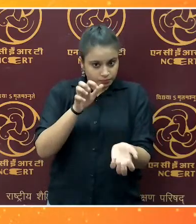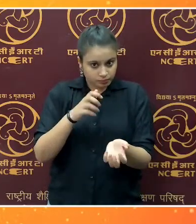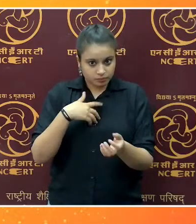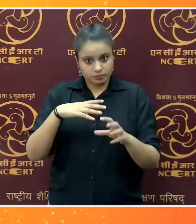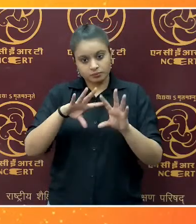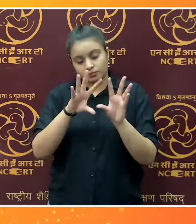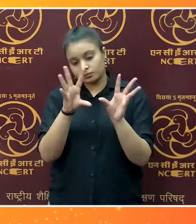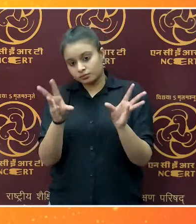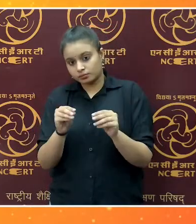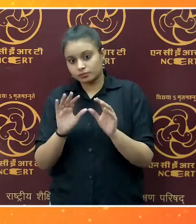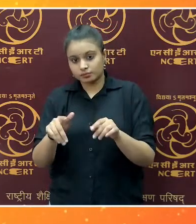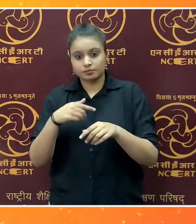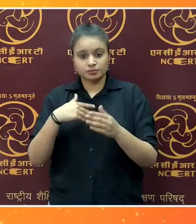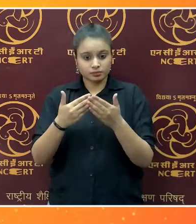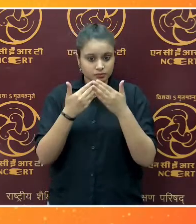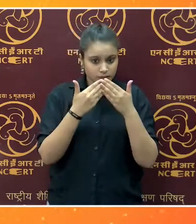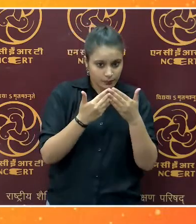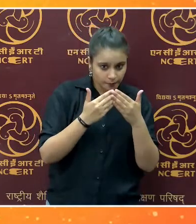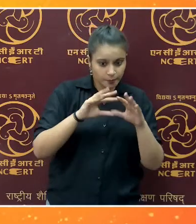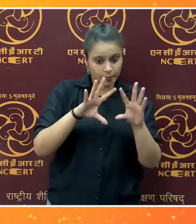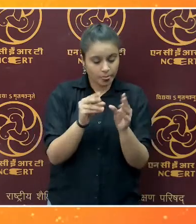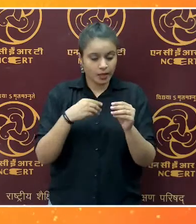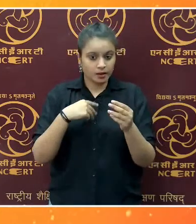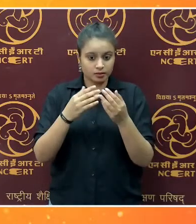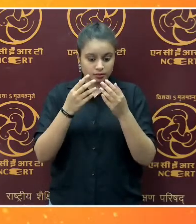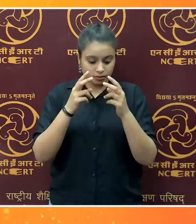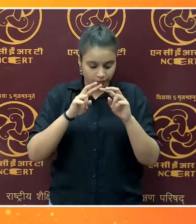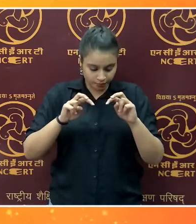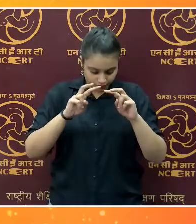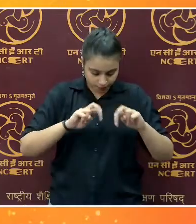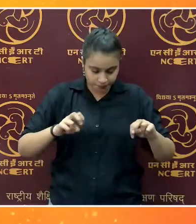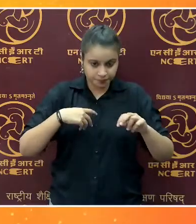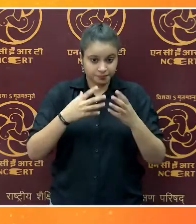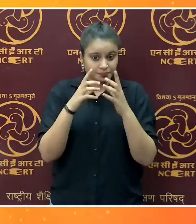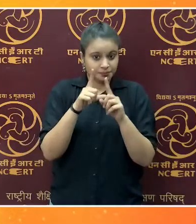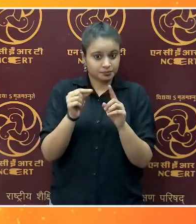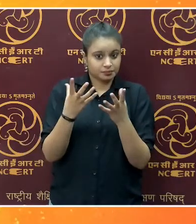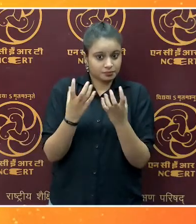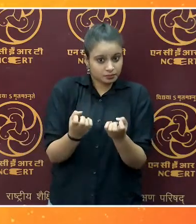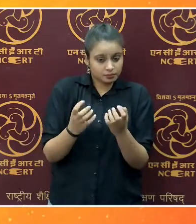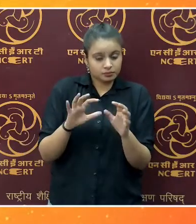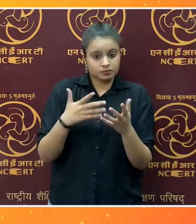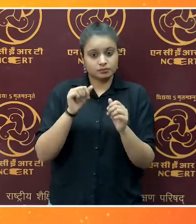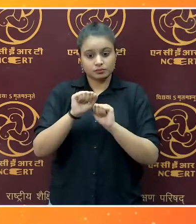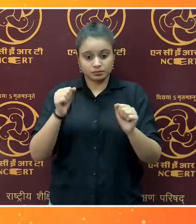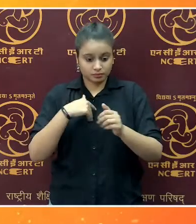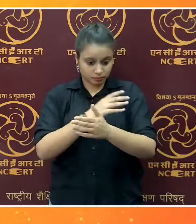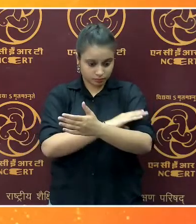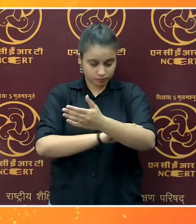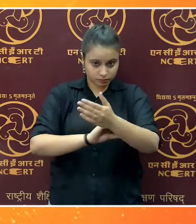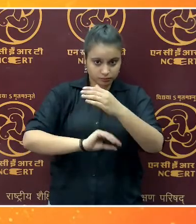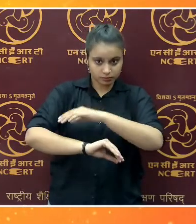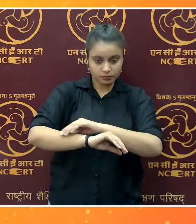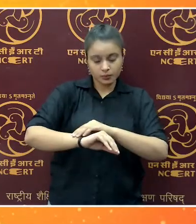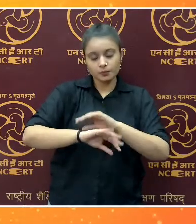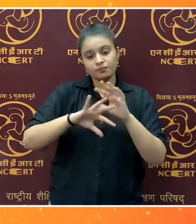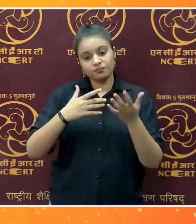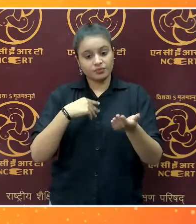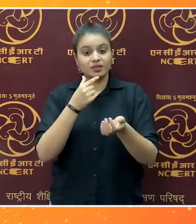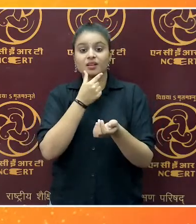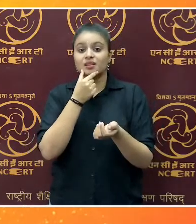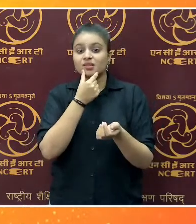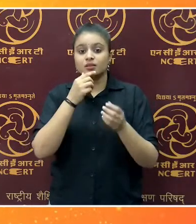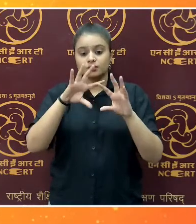whatnot, because he wanted to study their anatomy. Anatomy is the study of the body, how your muscles and your bones are